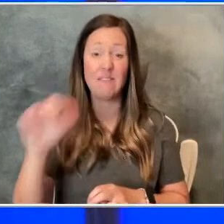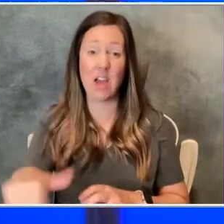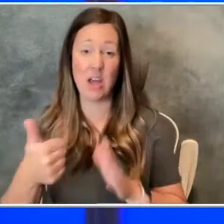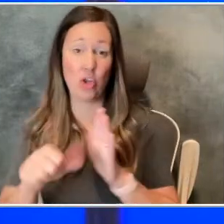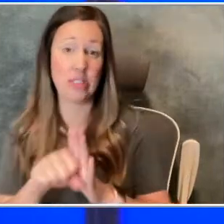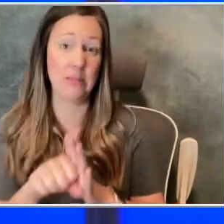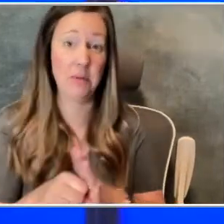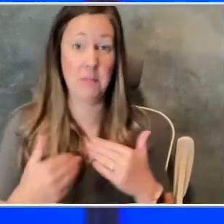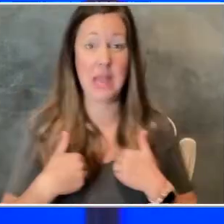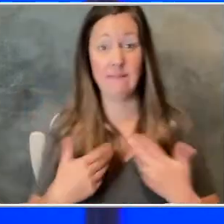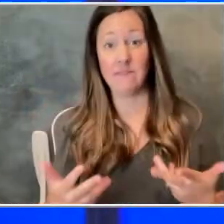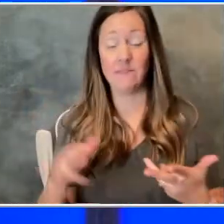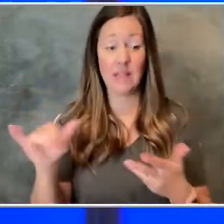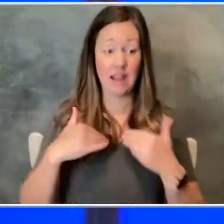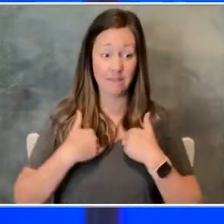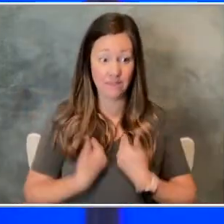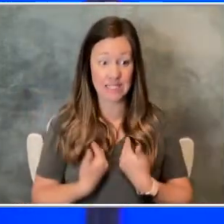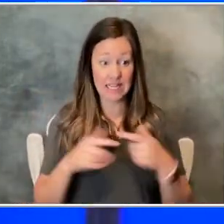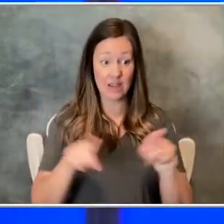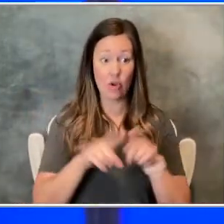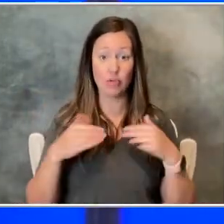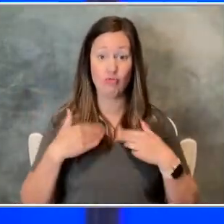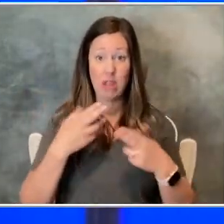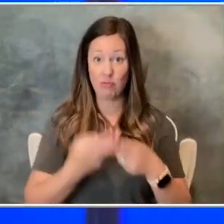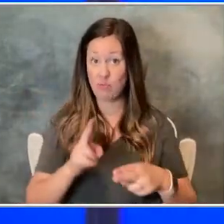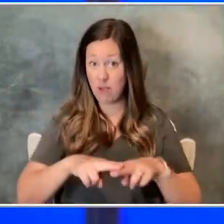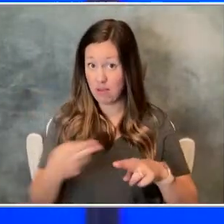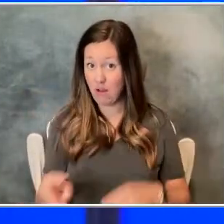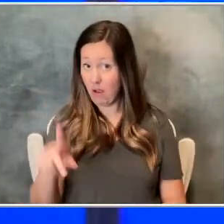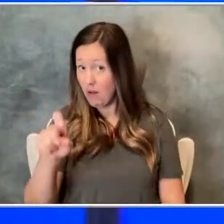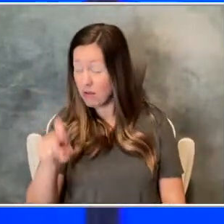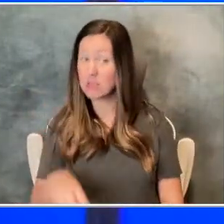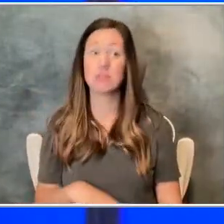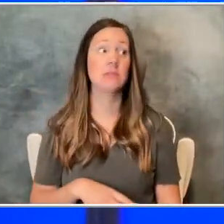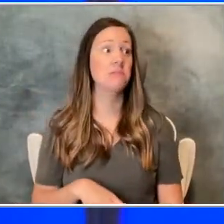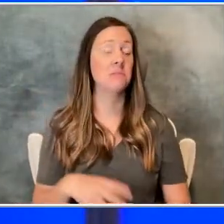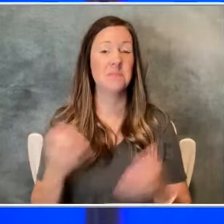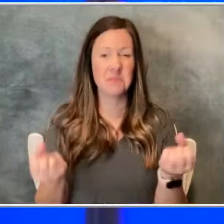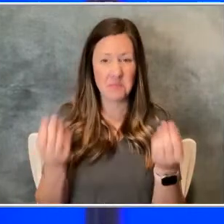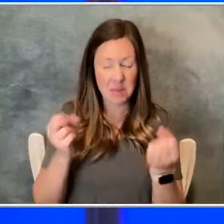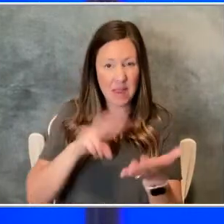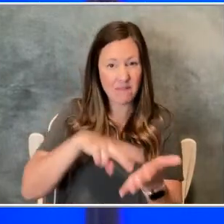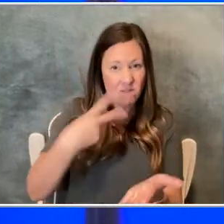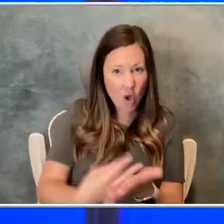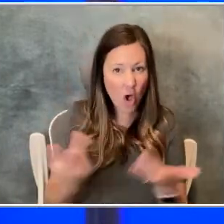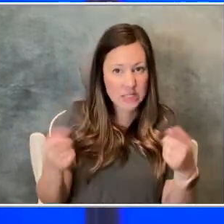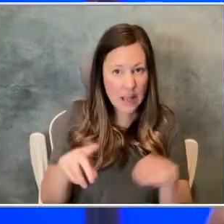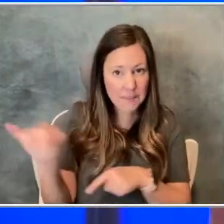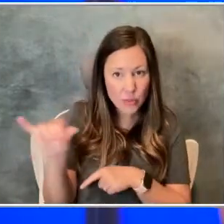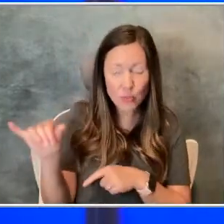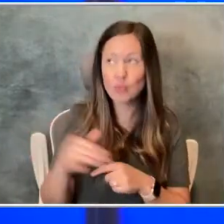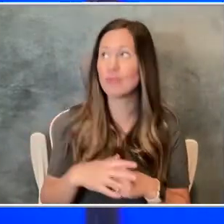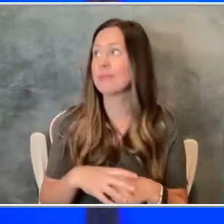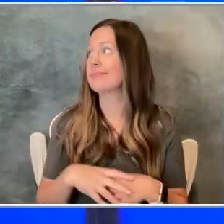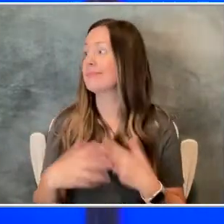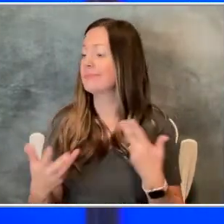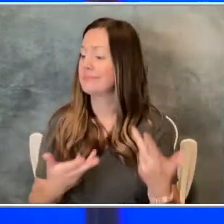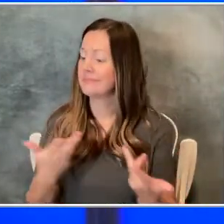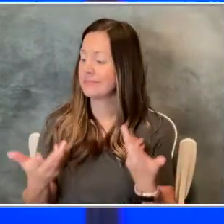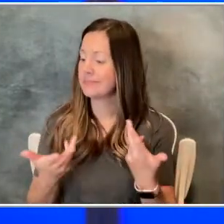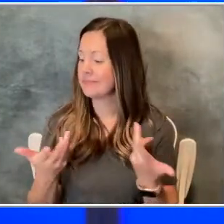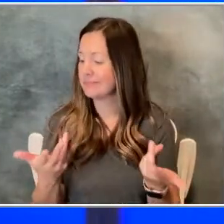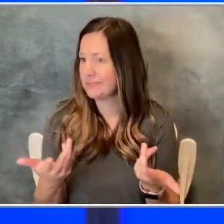fatigue and there's also weight loss, fatigue and there's also lots of falls that are happening, fatigue and there's also